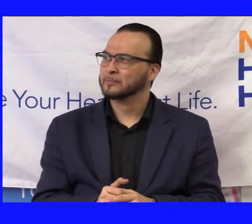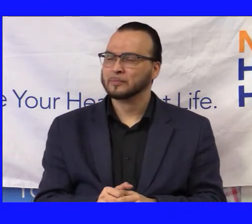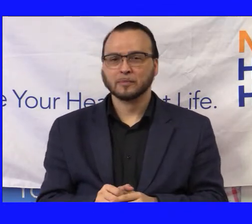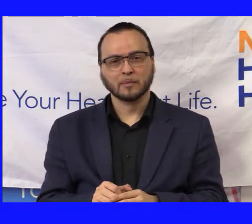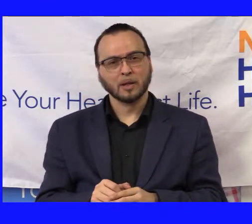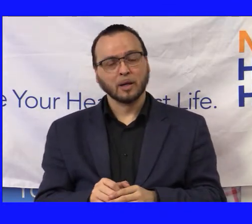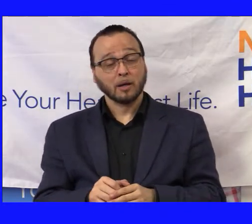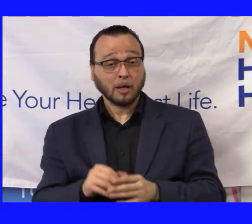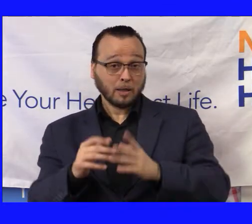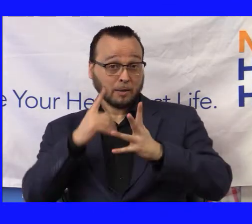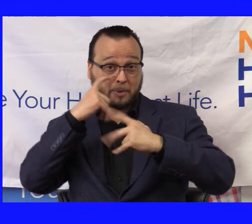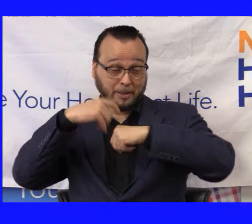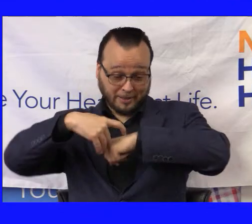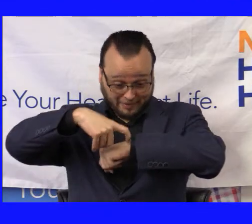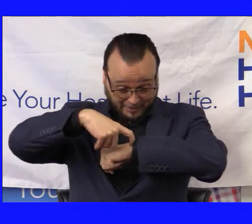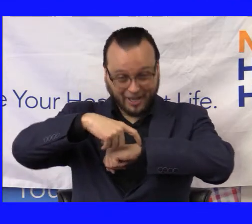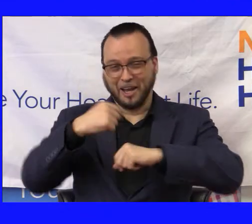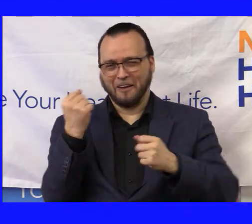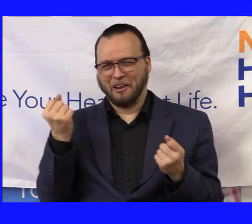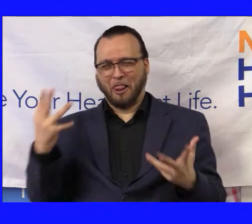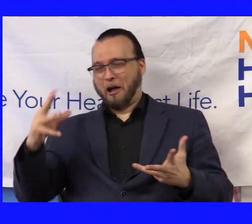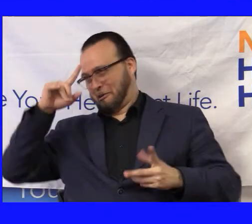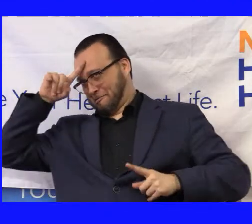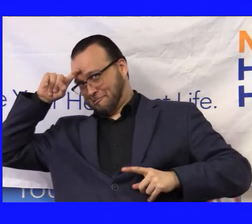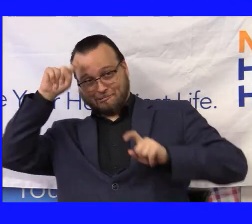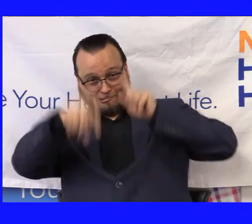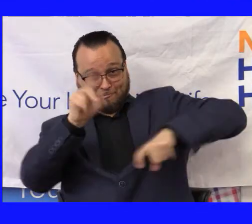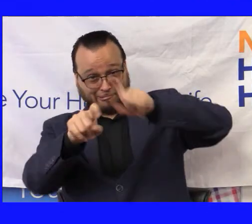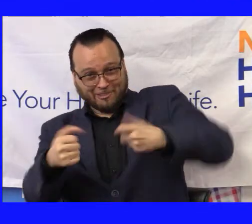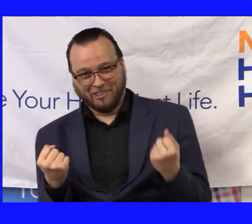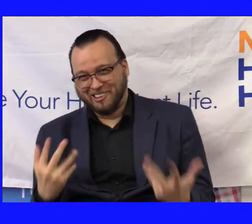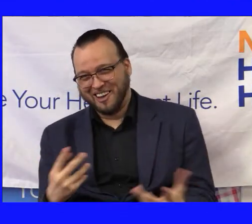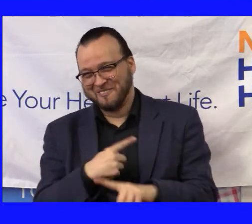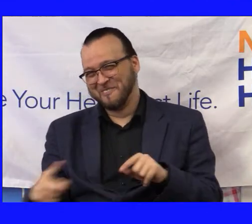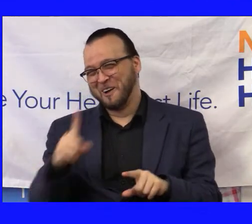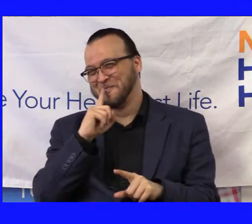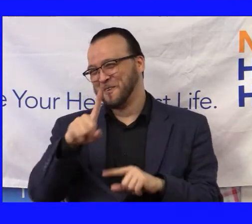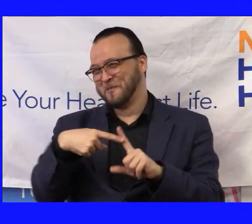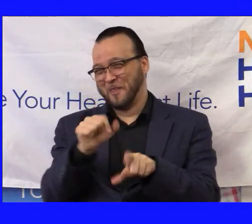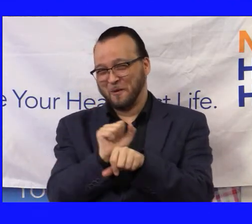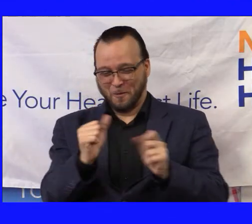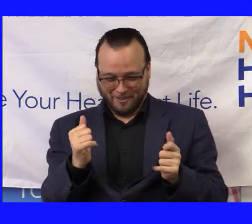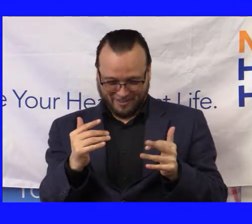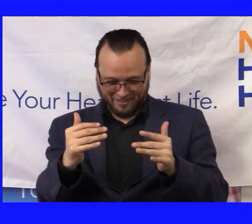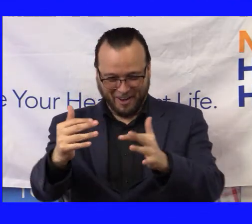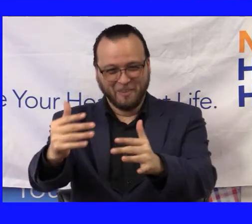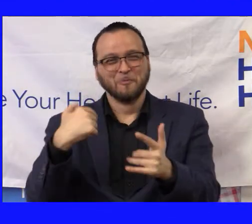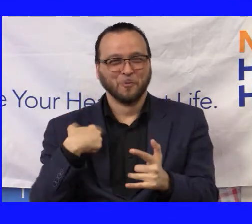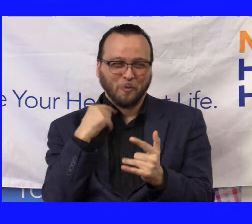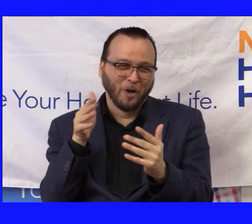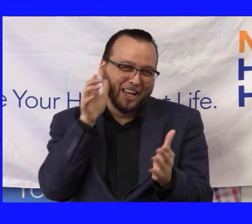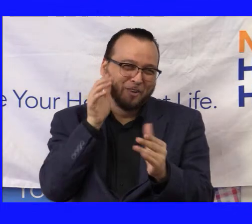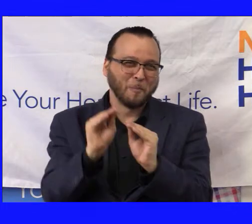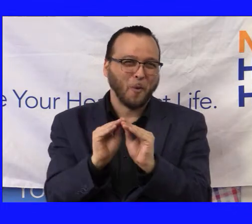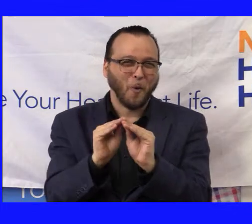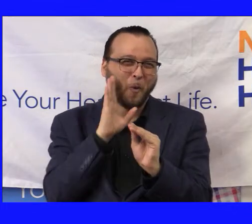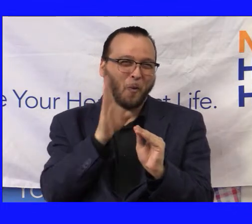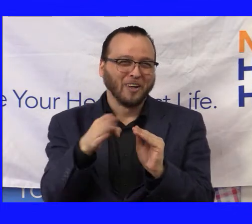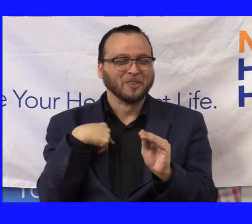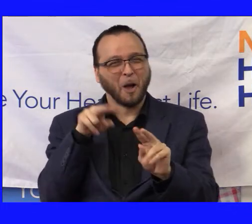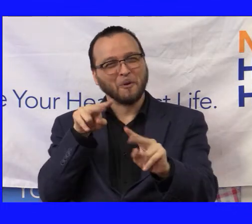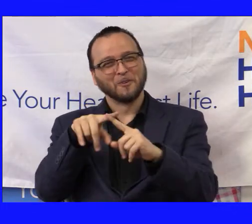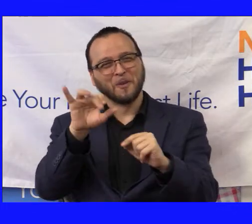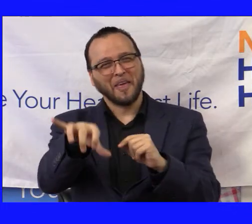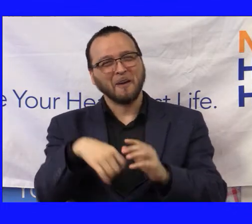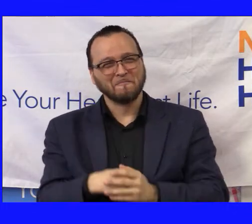interest of time, lots of questions, but I'm sure as the work develops, we'll be hearing more. And so I look forward to that very much. Thank